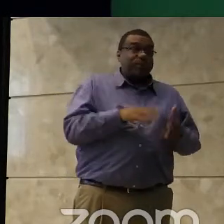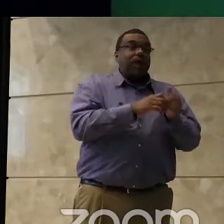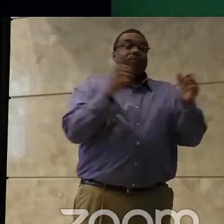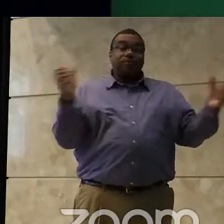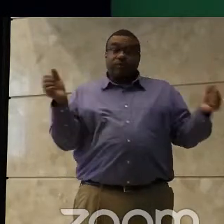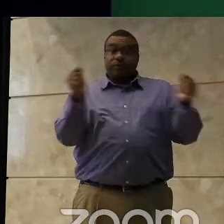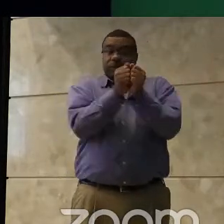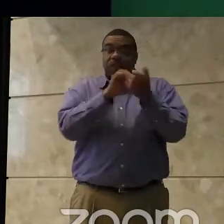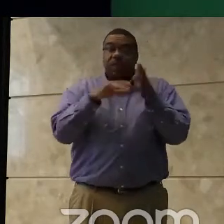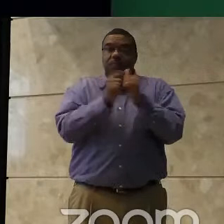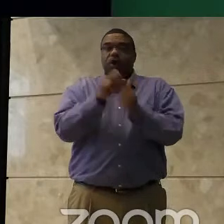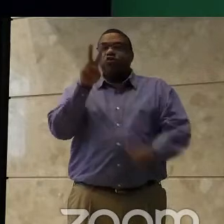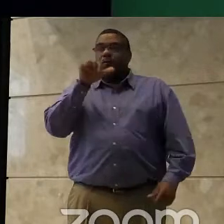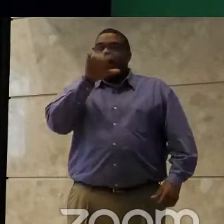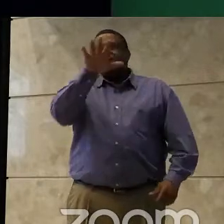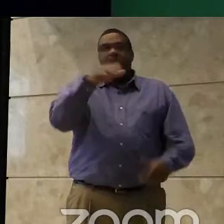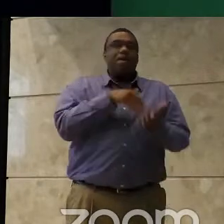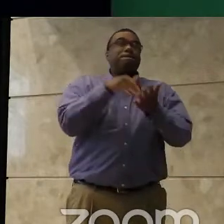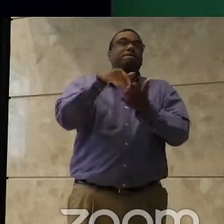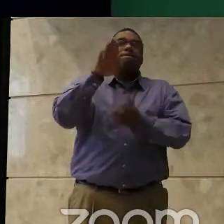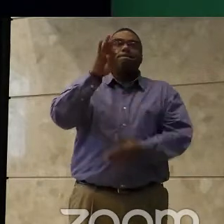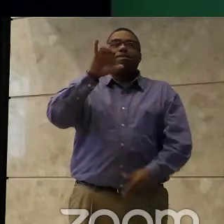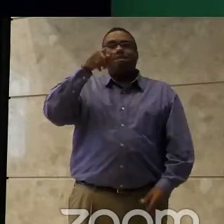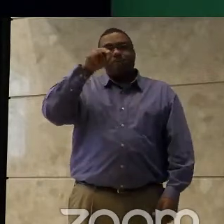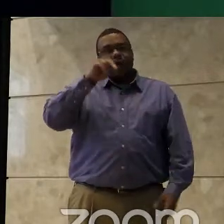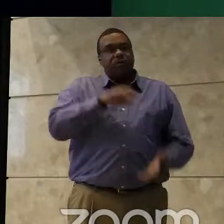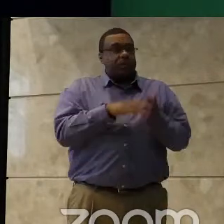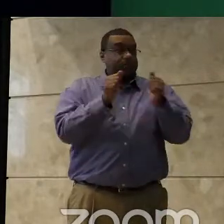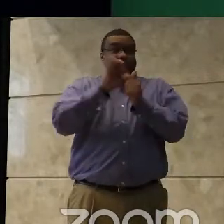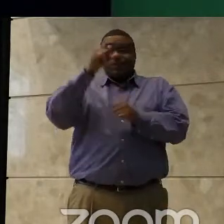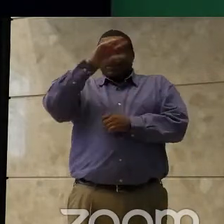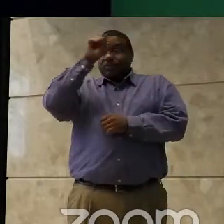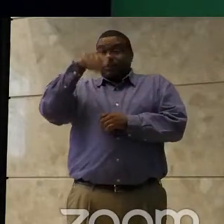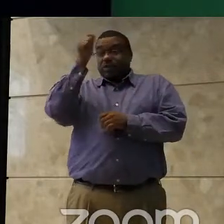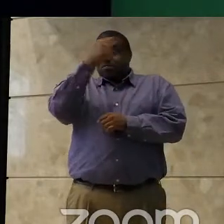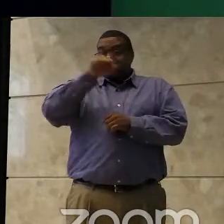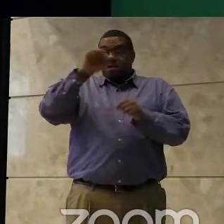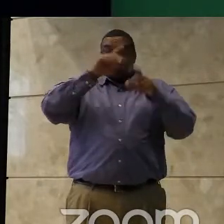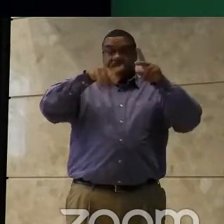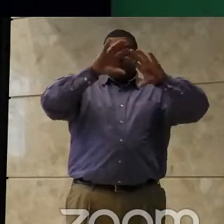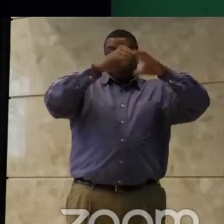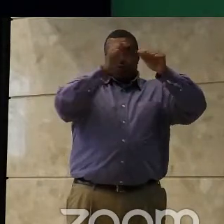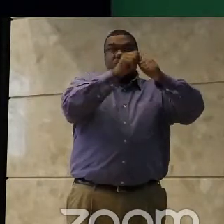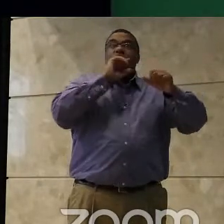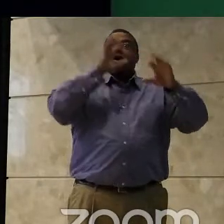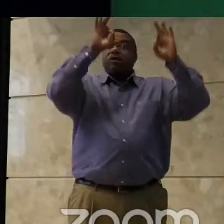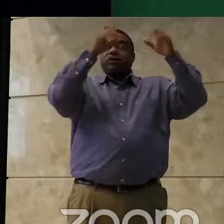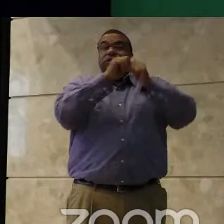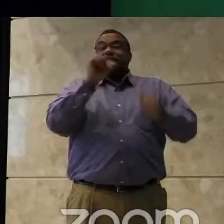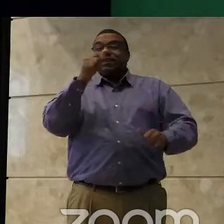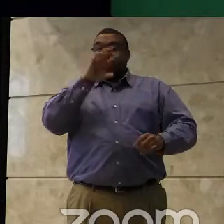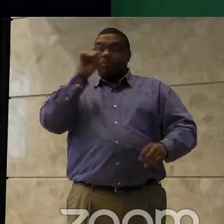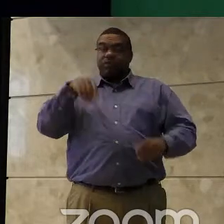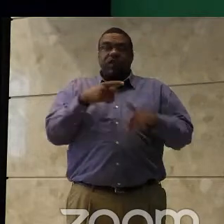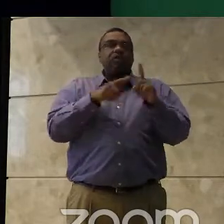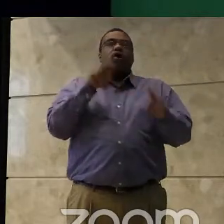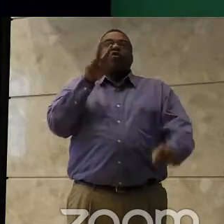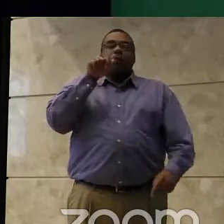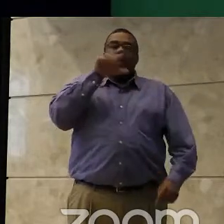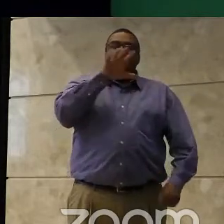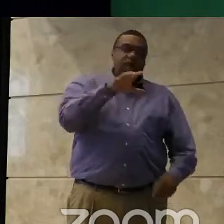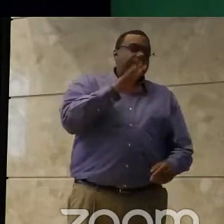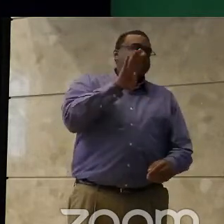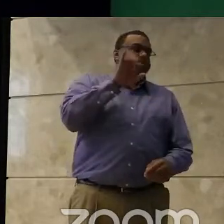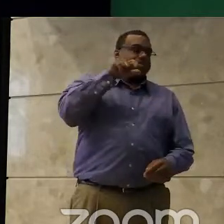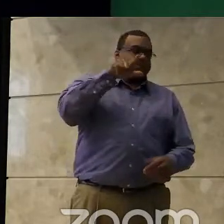people. Billion, I'm saying, right? The top 10% of any population will be extraordinary. 10% of 2.5 billion is what? Don't let me leave